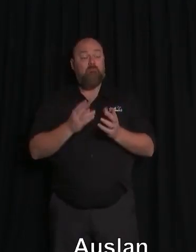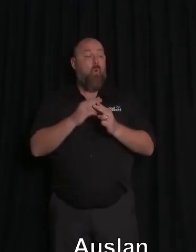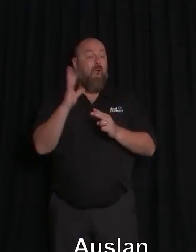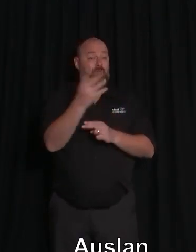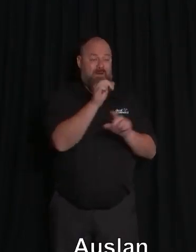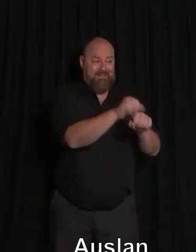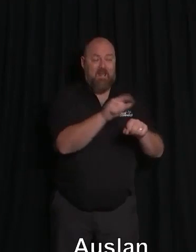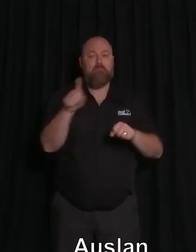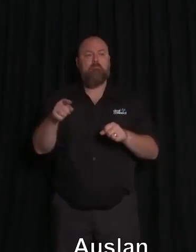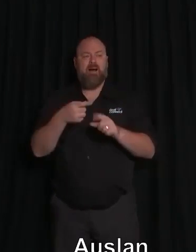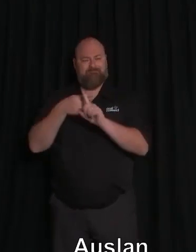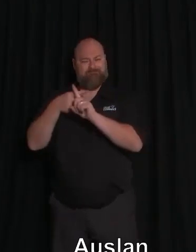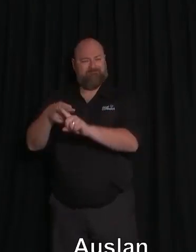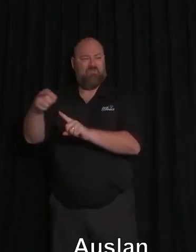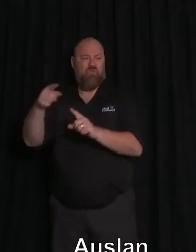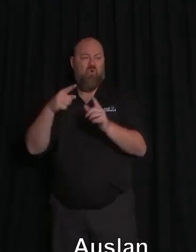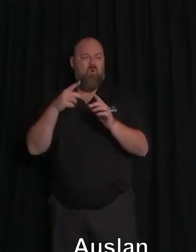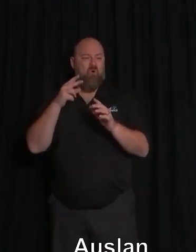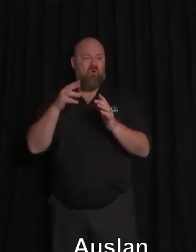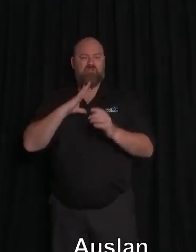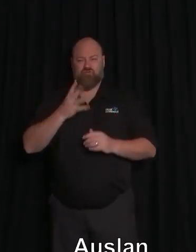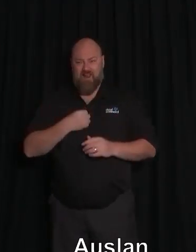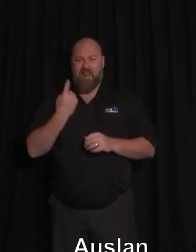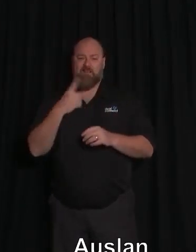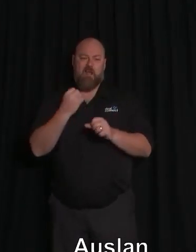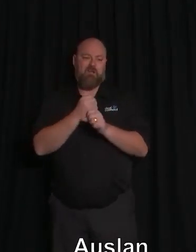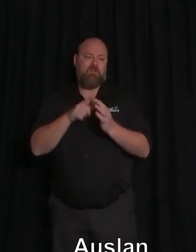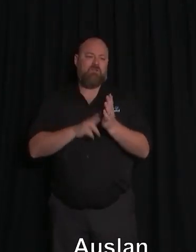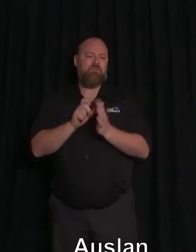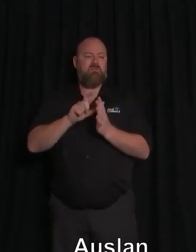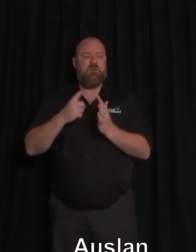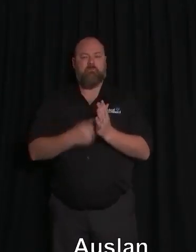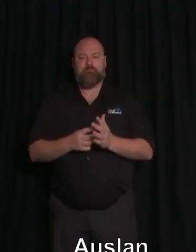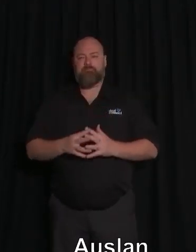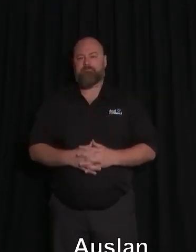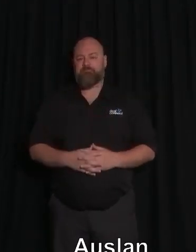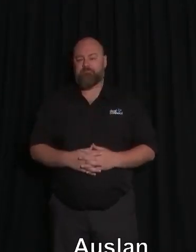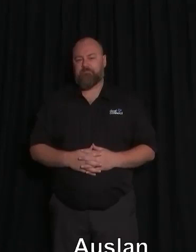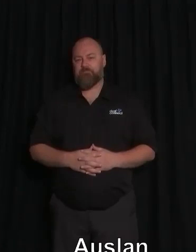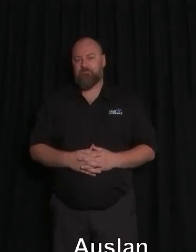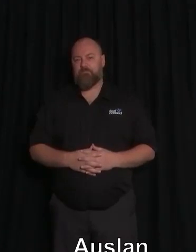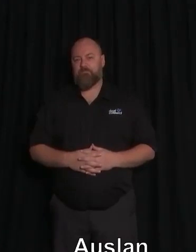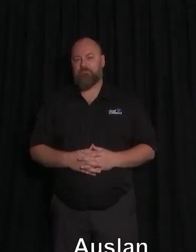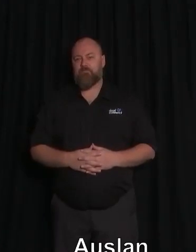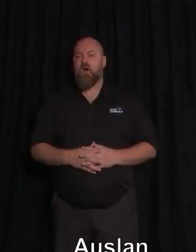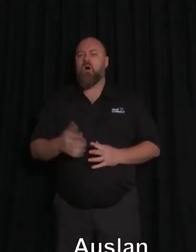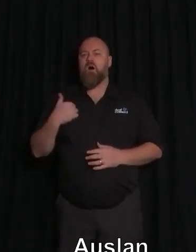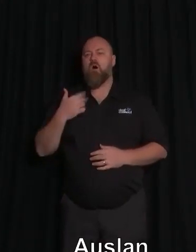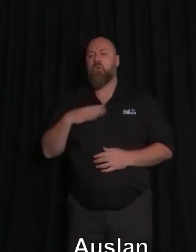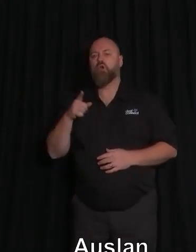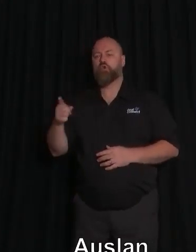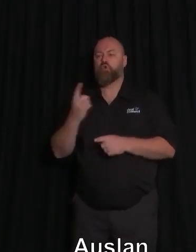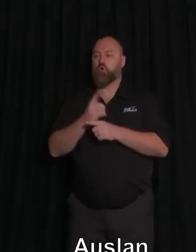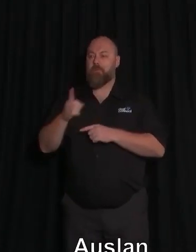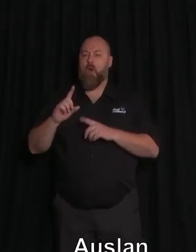people. It's just escalating. It's increasingly well-resourced and coordinated. So I wanted you to talk a bit about the